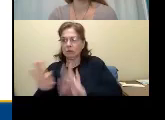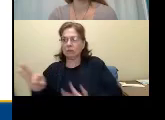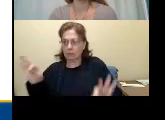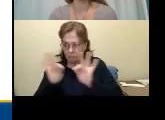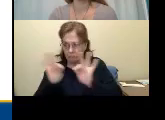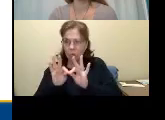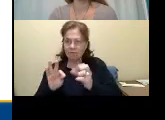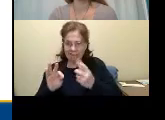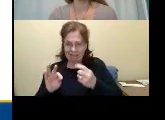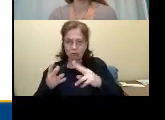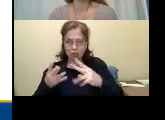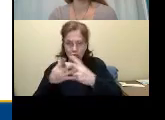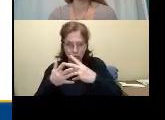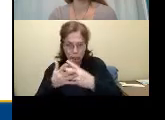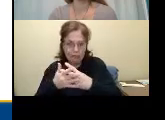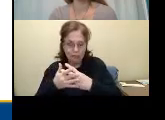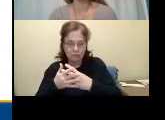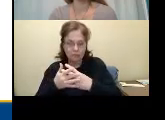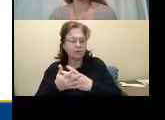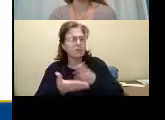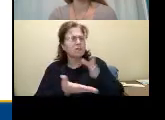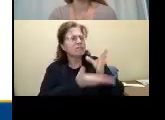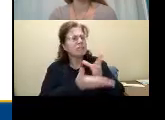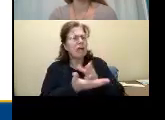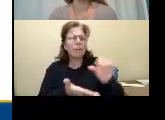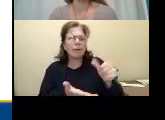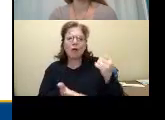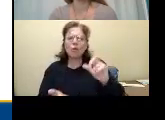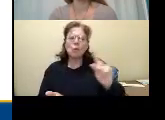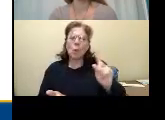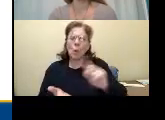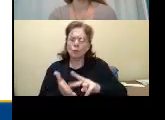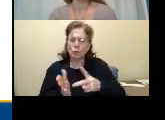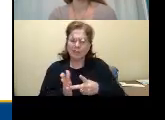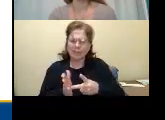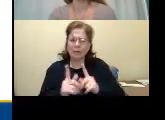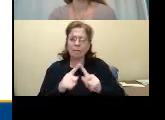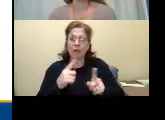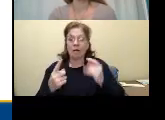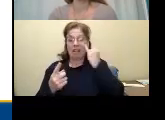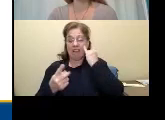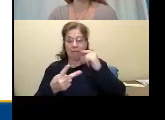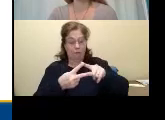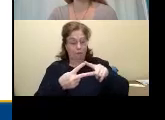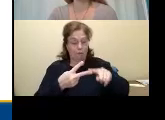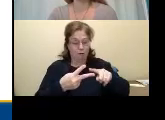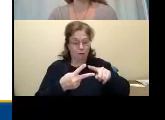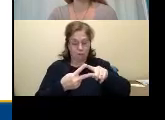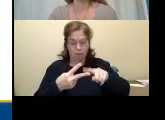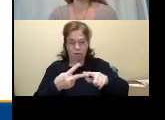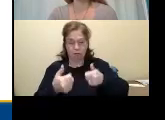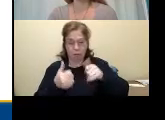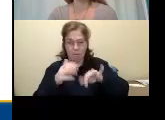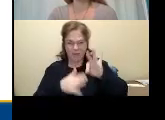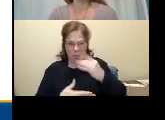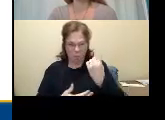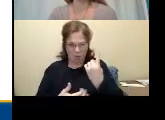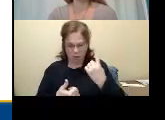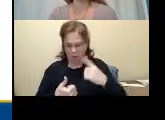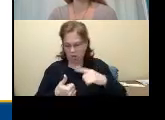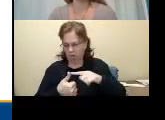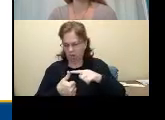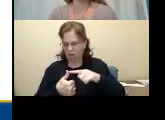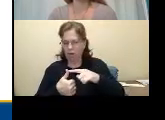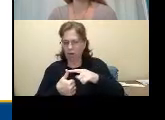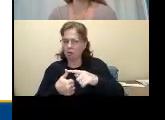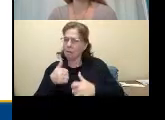you're doing. Not to say that we should stop doing other screening programs, but if you're going to do only one, this is probably the